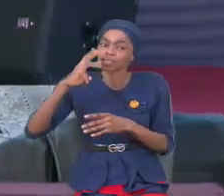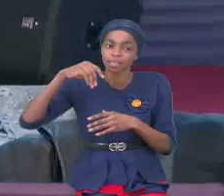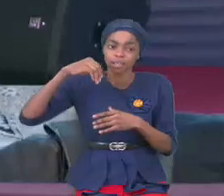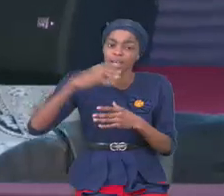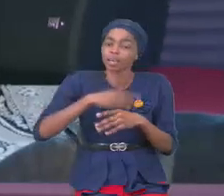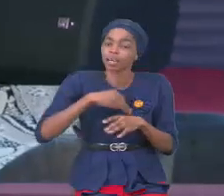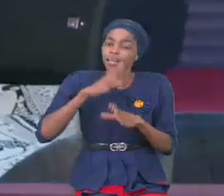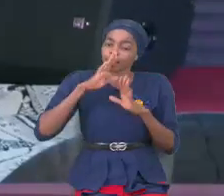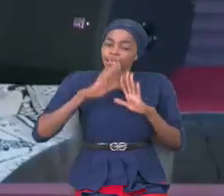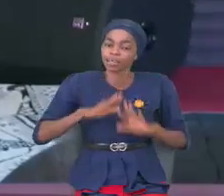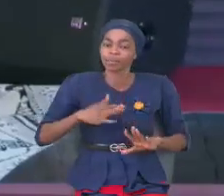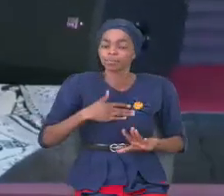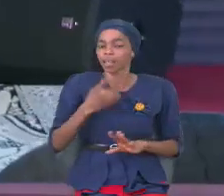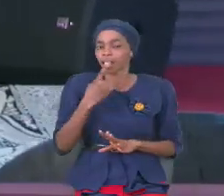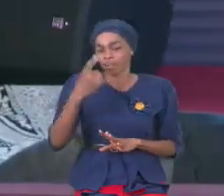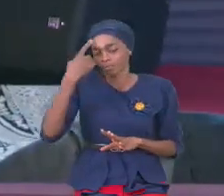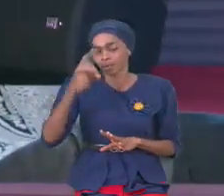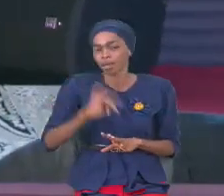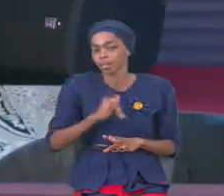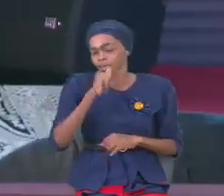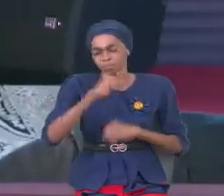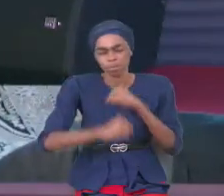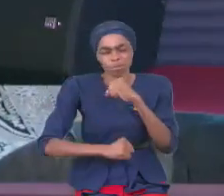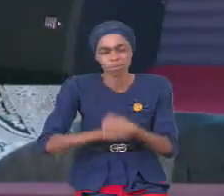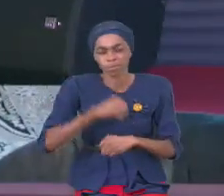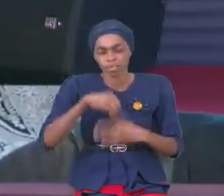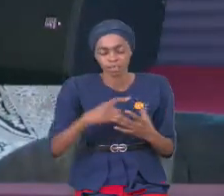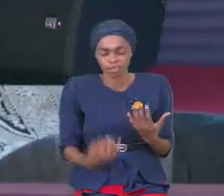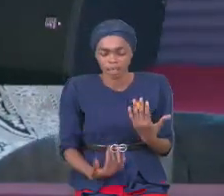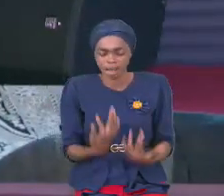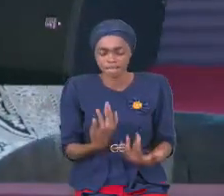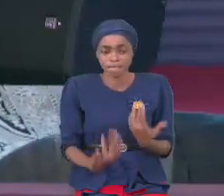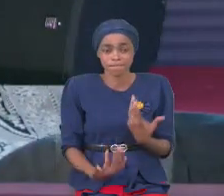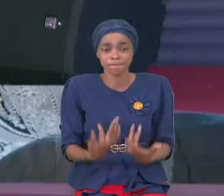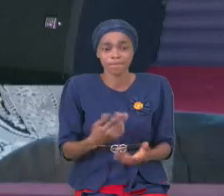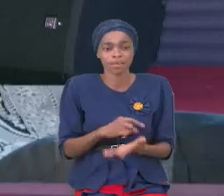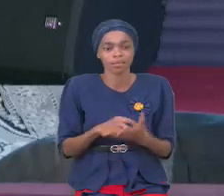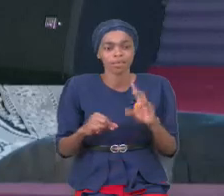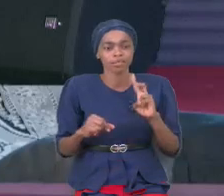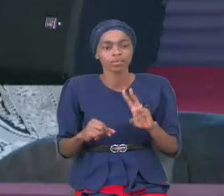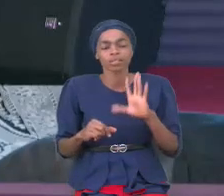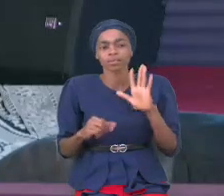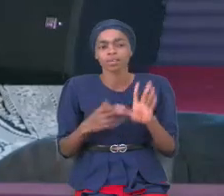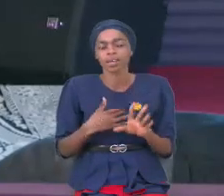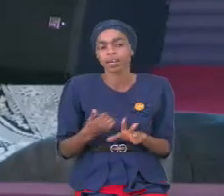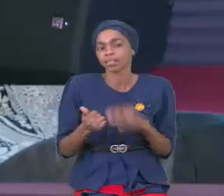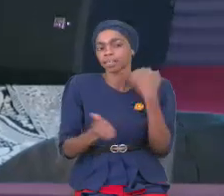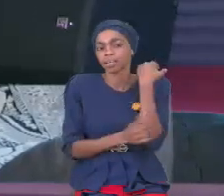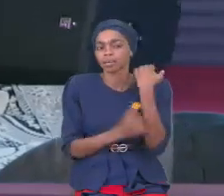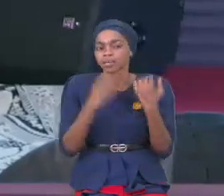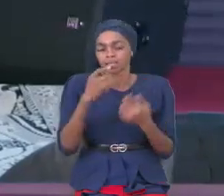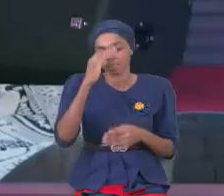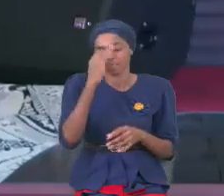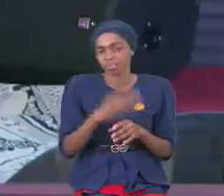this flame. Verse 25, and Abraham said, son, remember that thou in